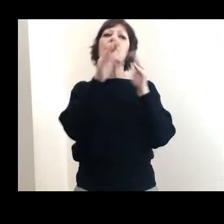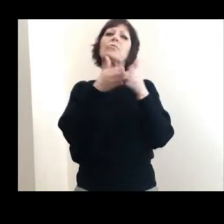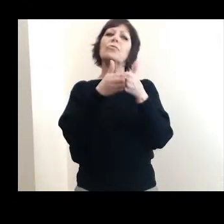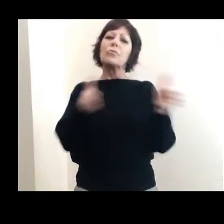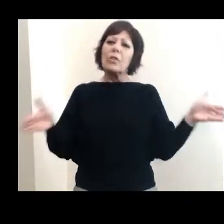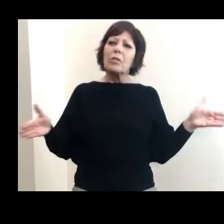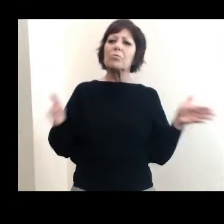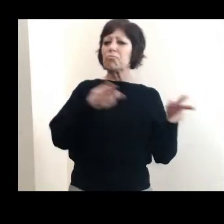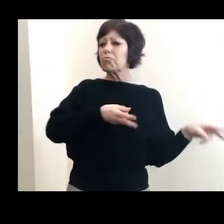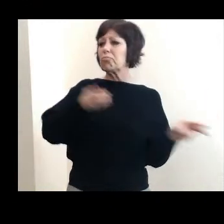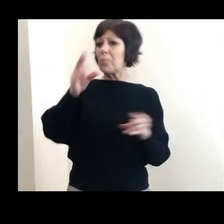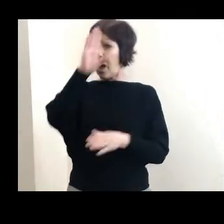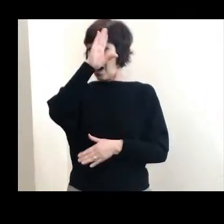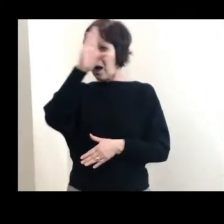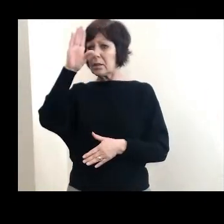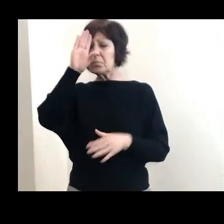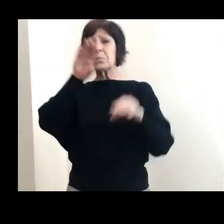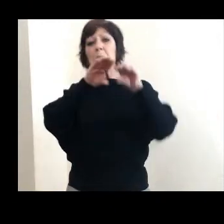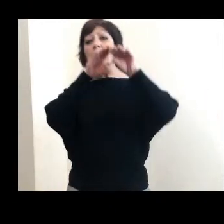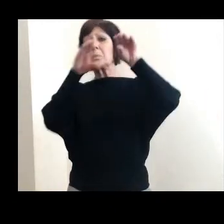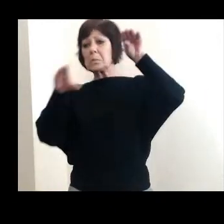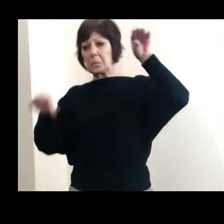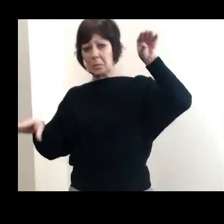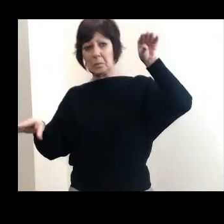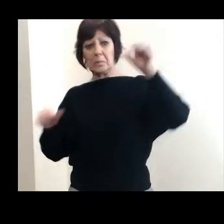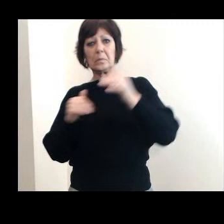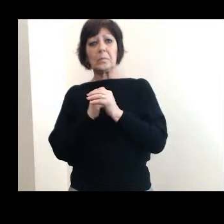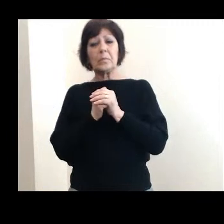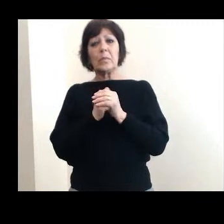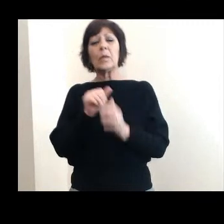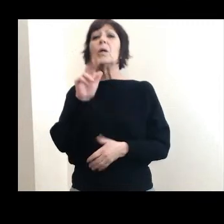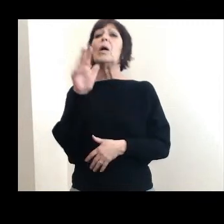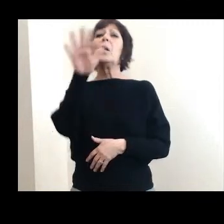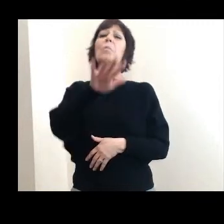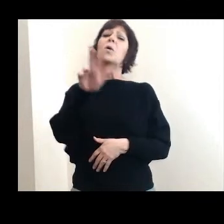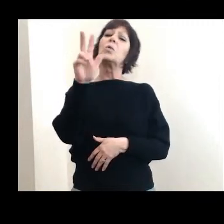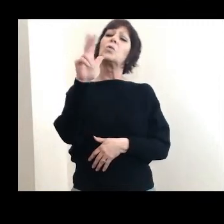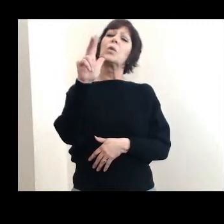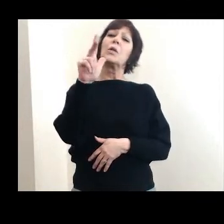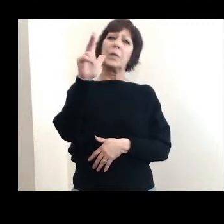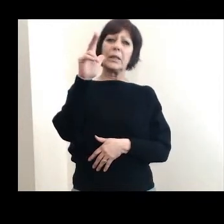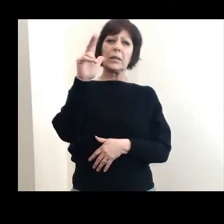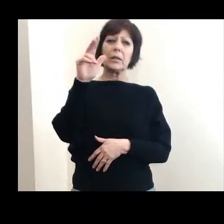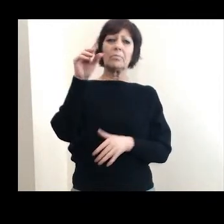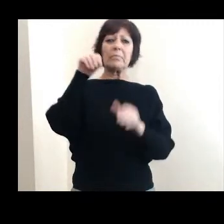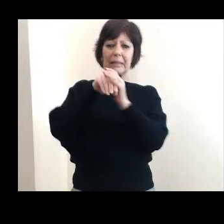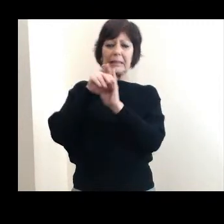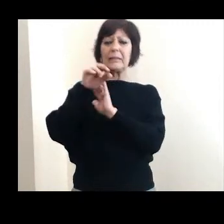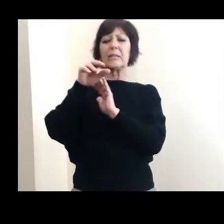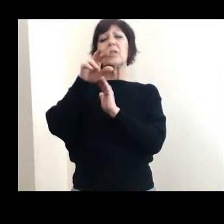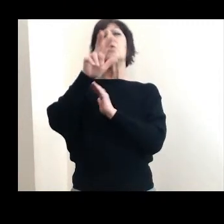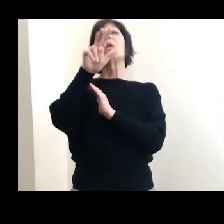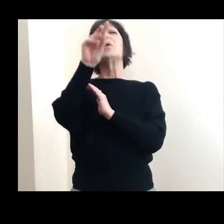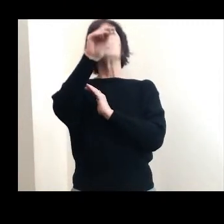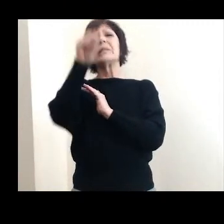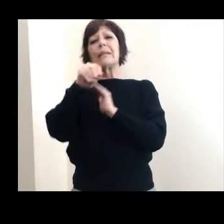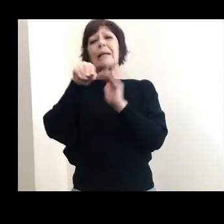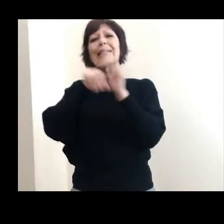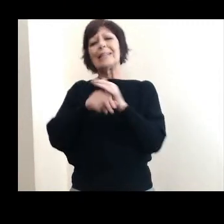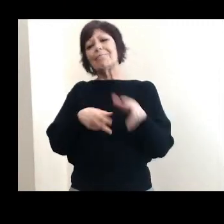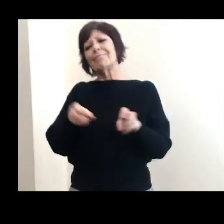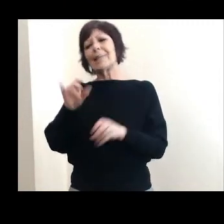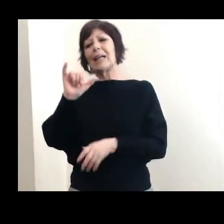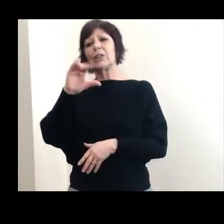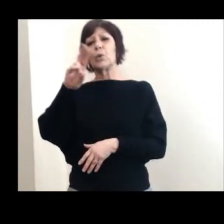hospitalized COVID-19 patients. Approximately 23% of COVID hospitalizations are those in the ICU. And of course, if you're